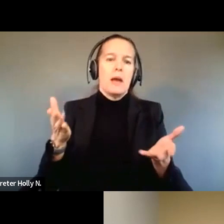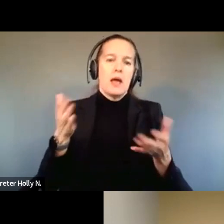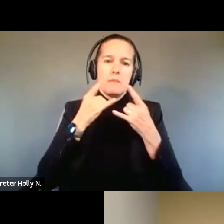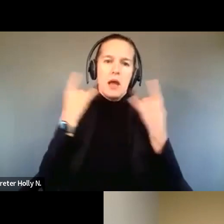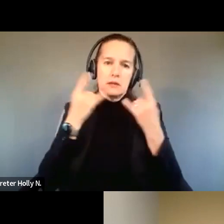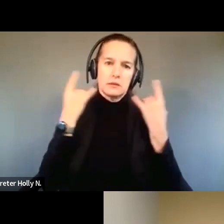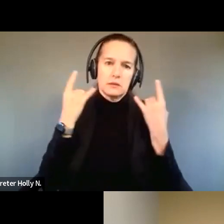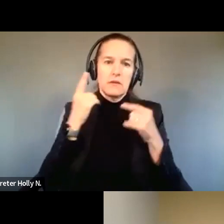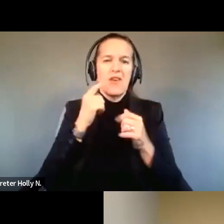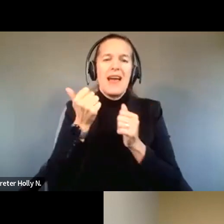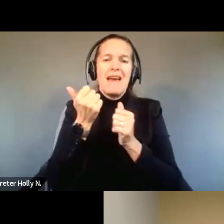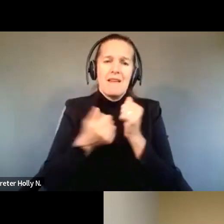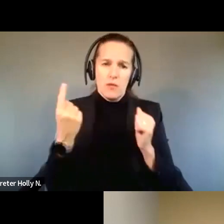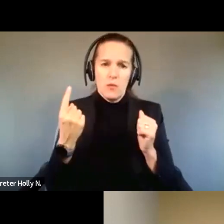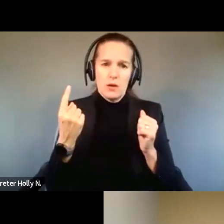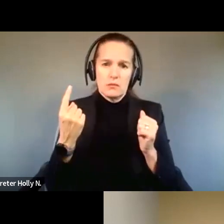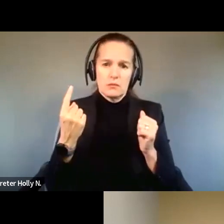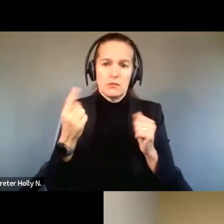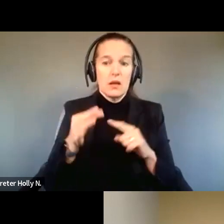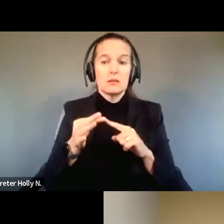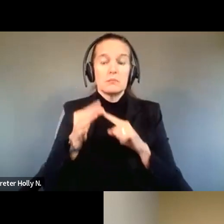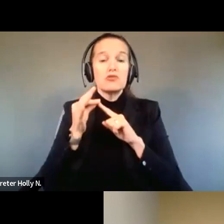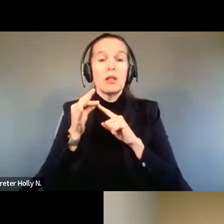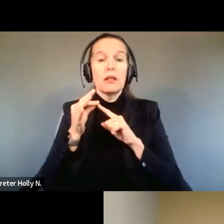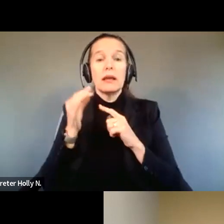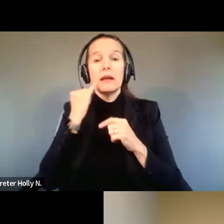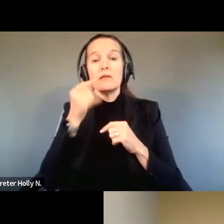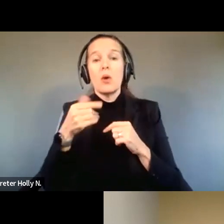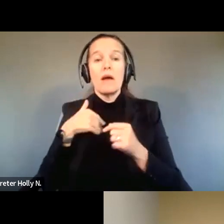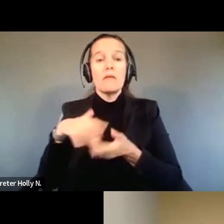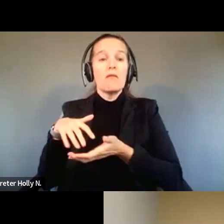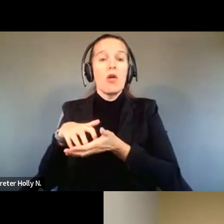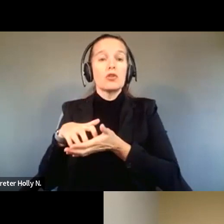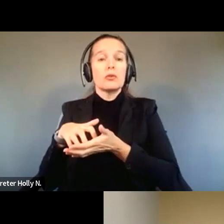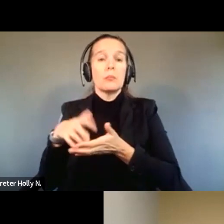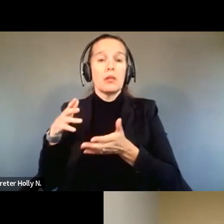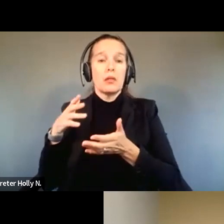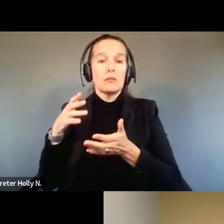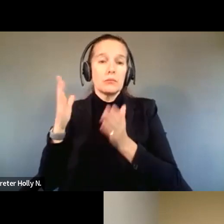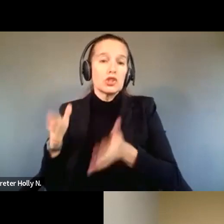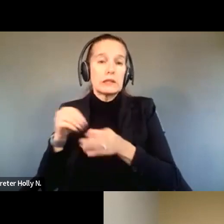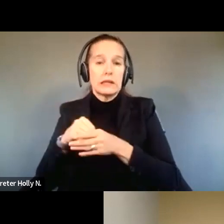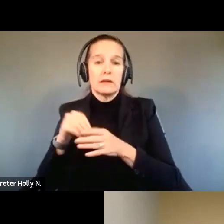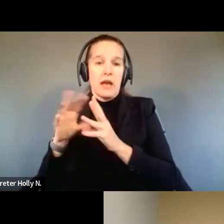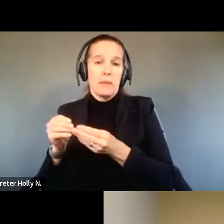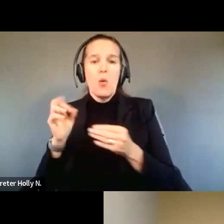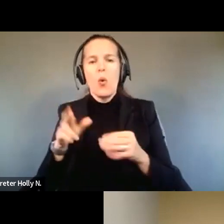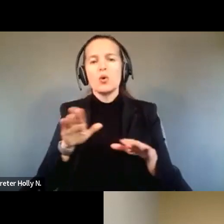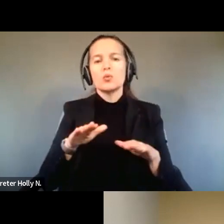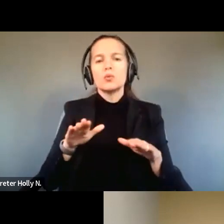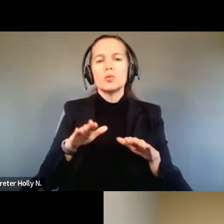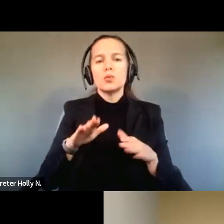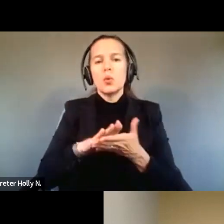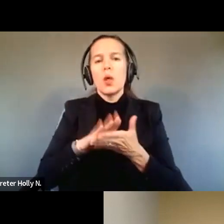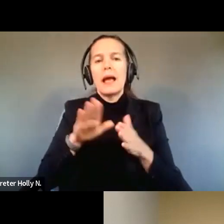for everybody, especially anybody that has anybody vulnerable in their families. Or school-age children.